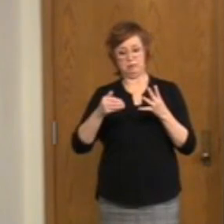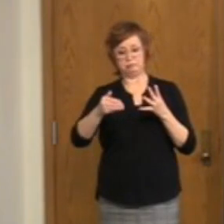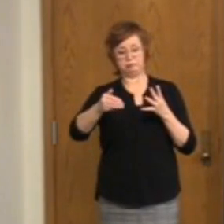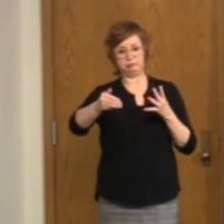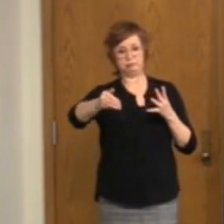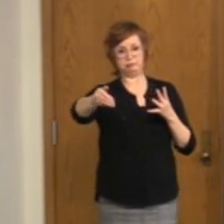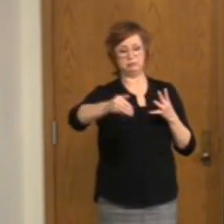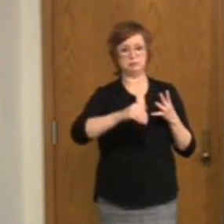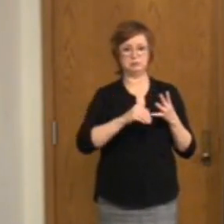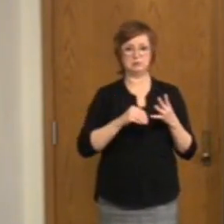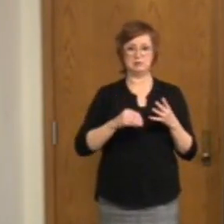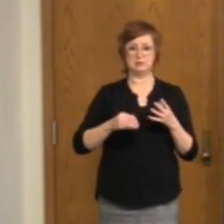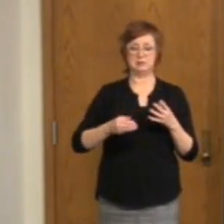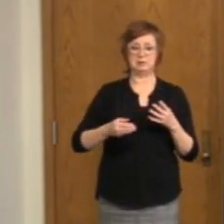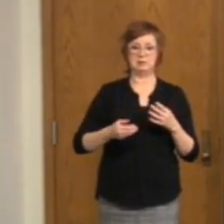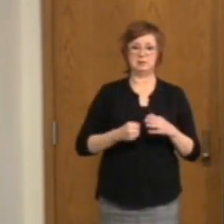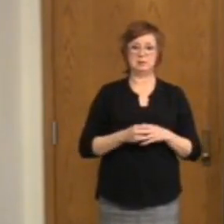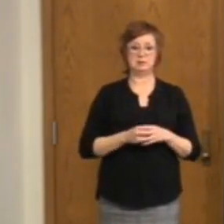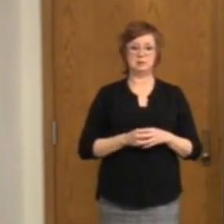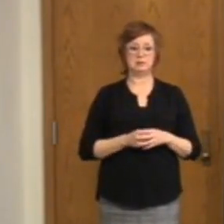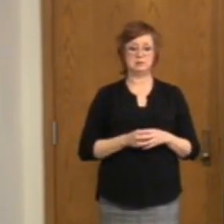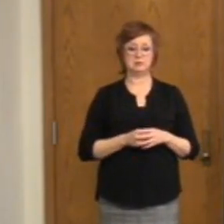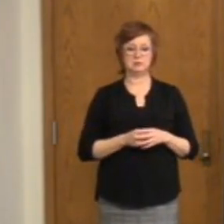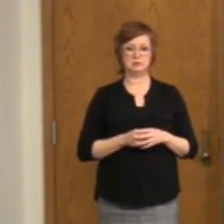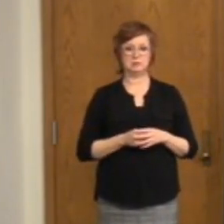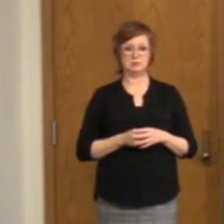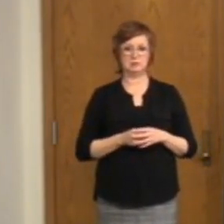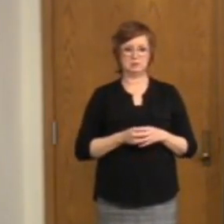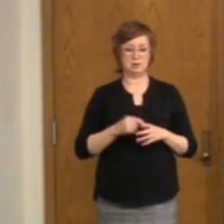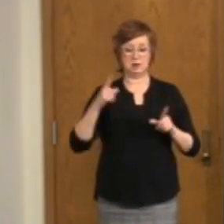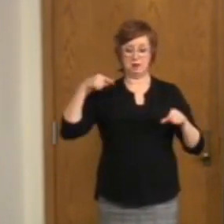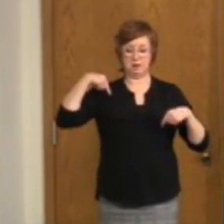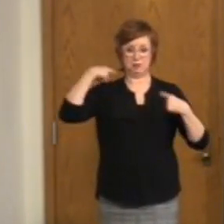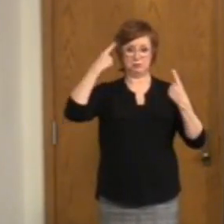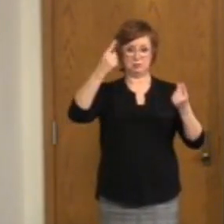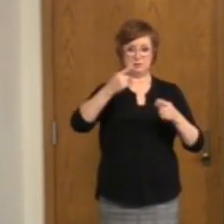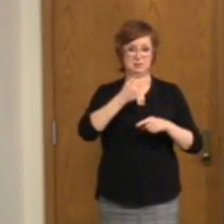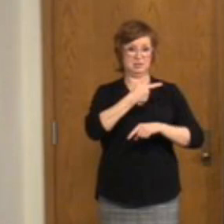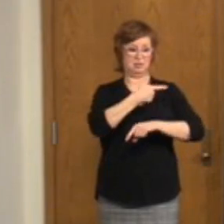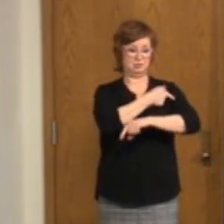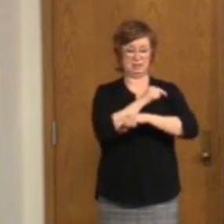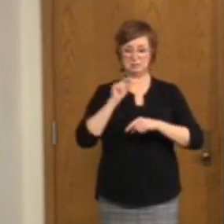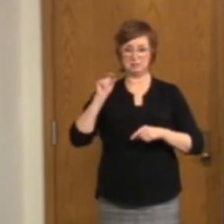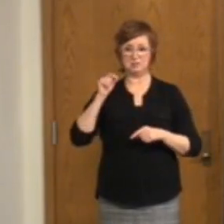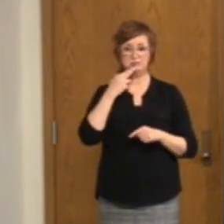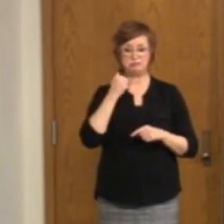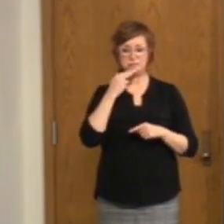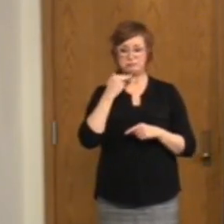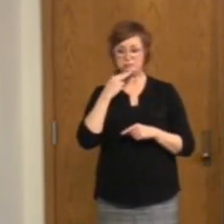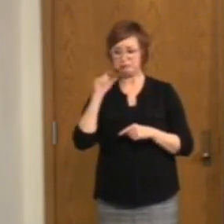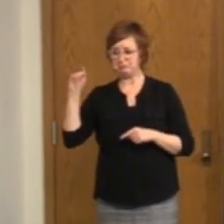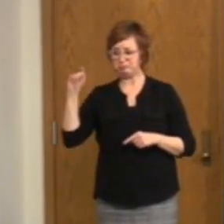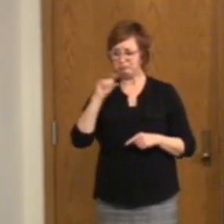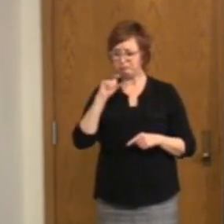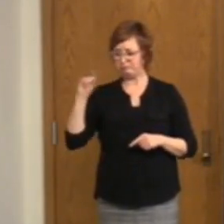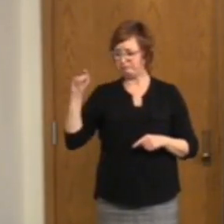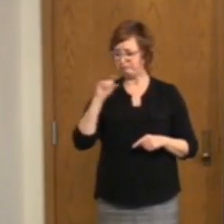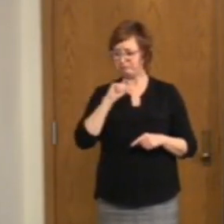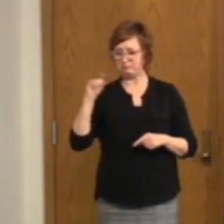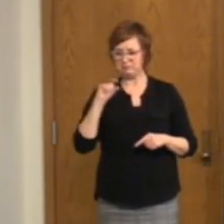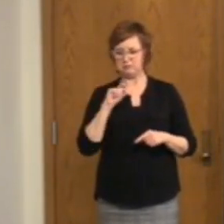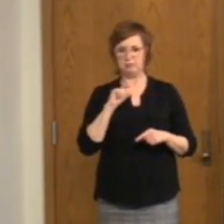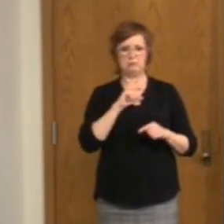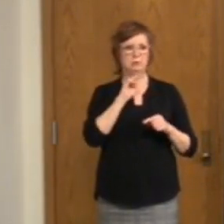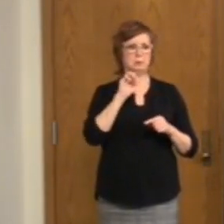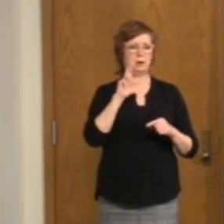looking much better than the total number of vaccines that we have had this month. So the vaccine access is